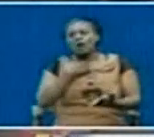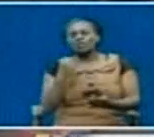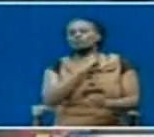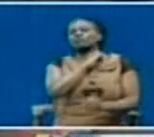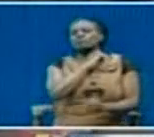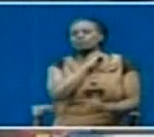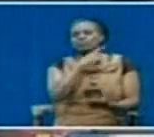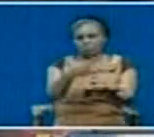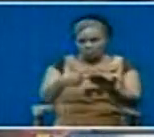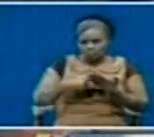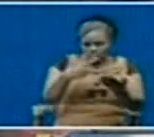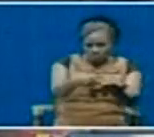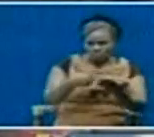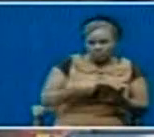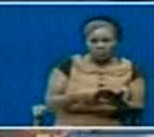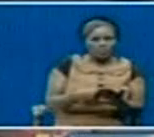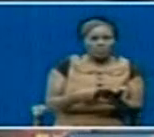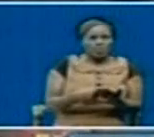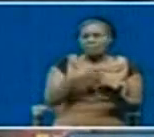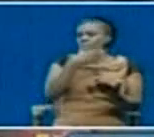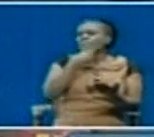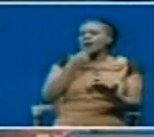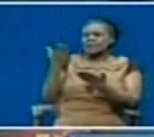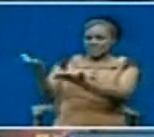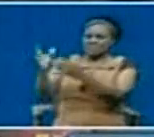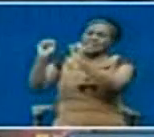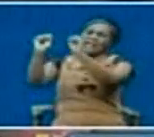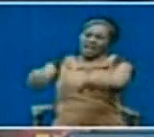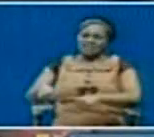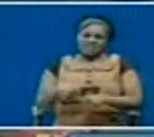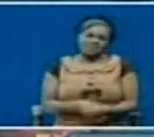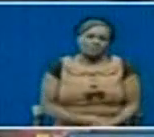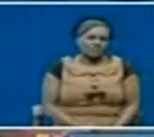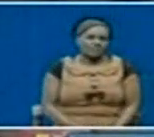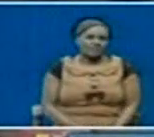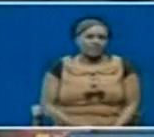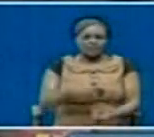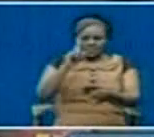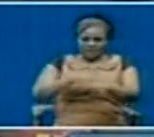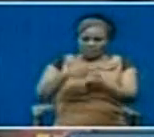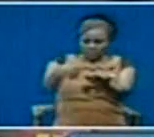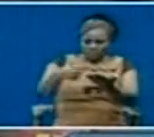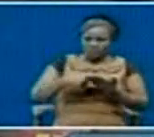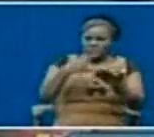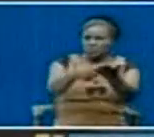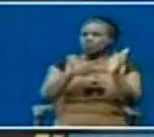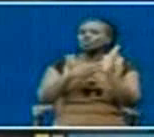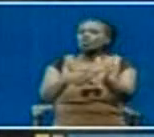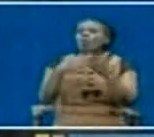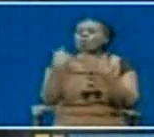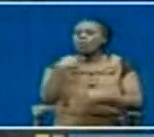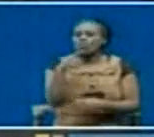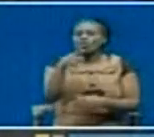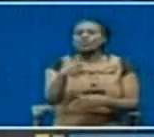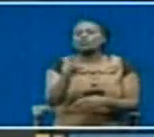law basis. Okay. And this guy is capable. Okay. As we discuss who's going to be on the show tonight, you